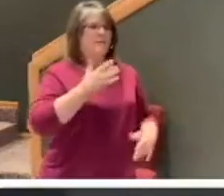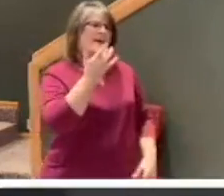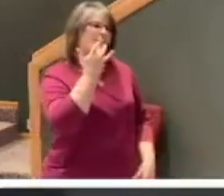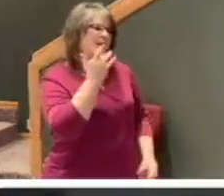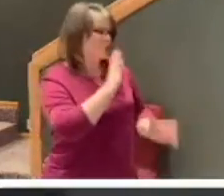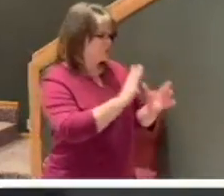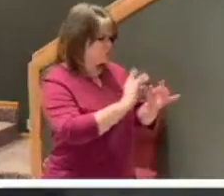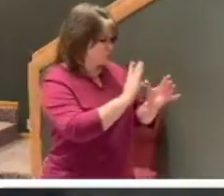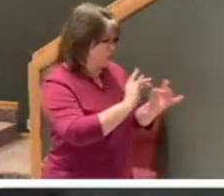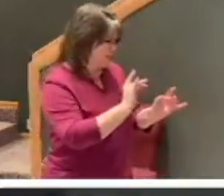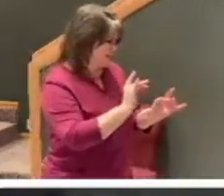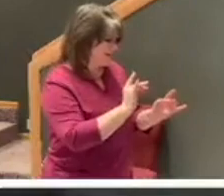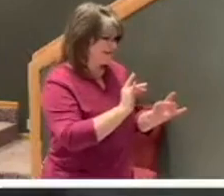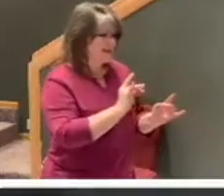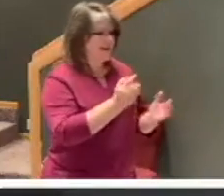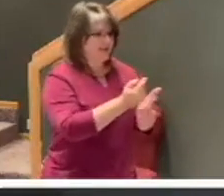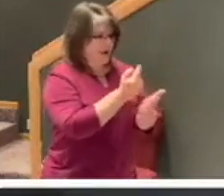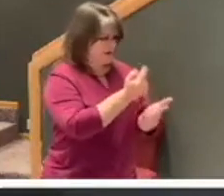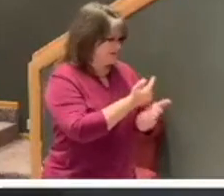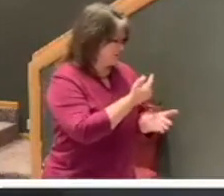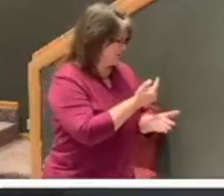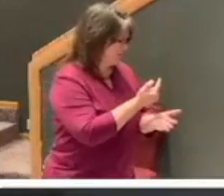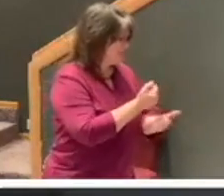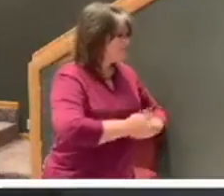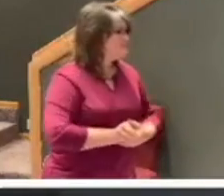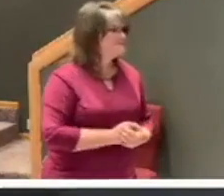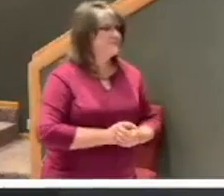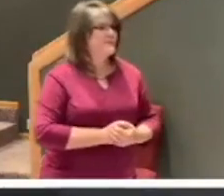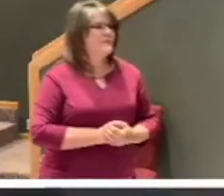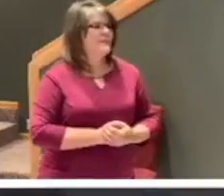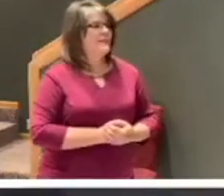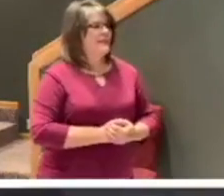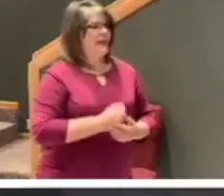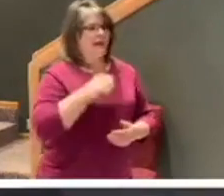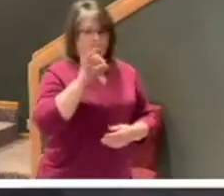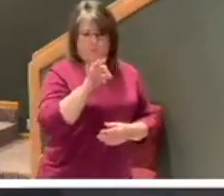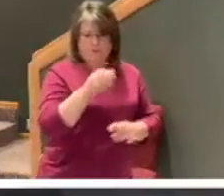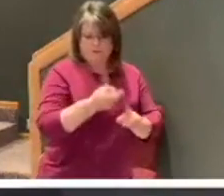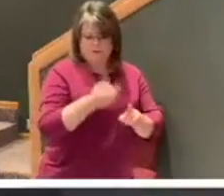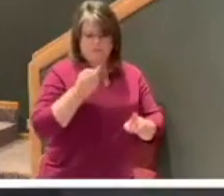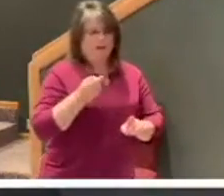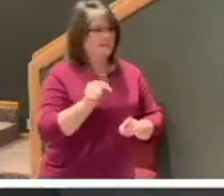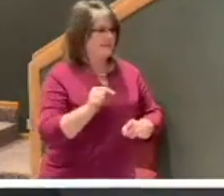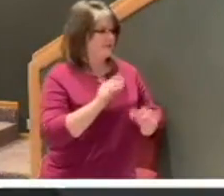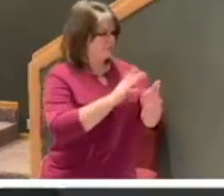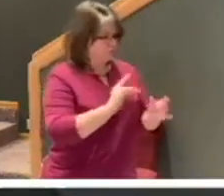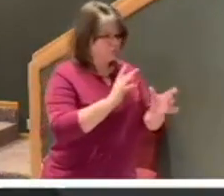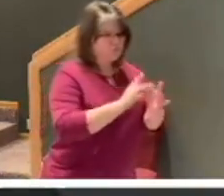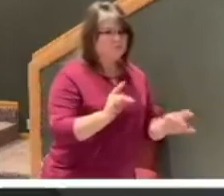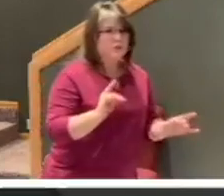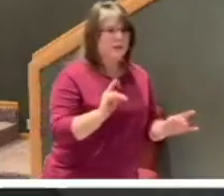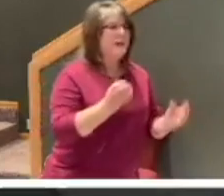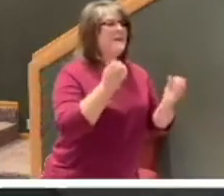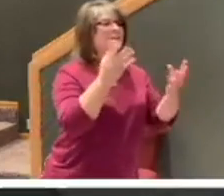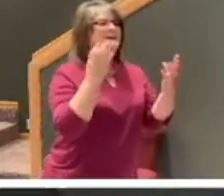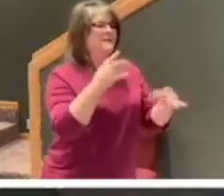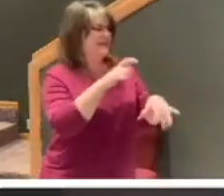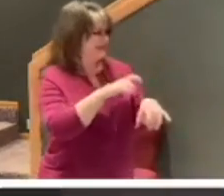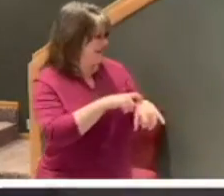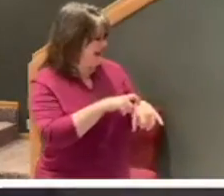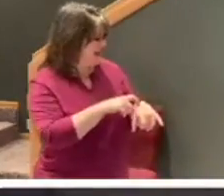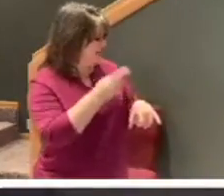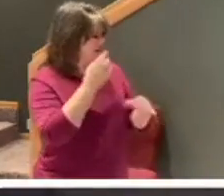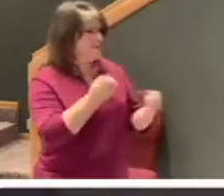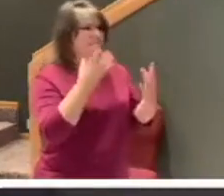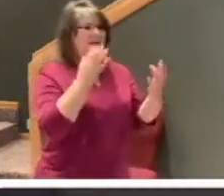favorite stories in the Gospels. I've preached from this story many, many times from